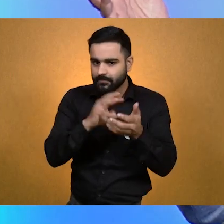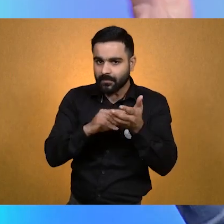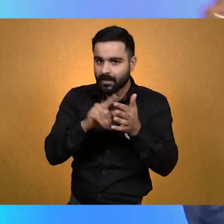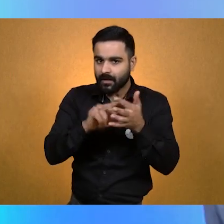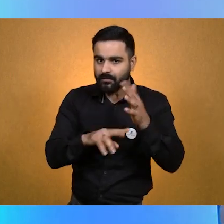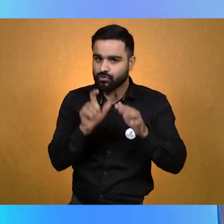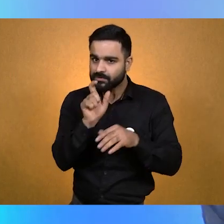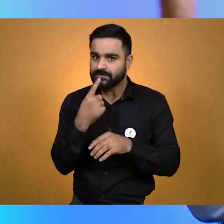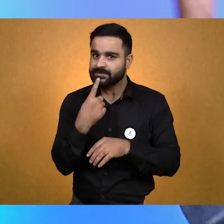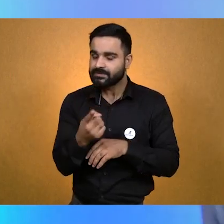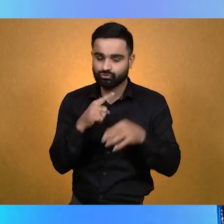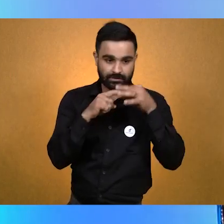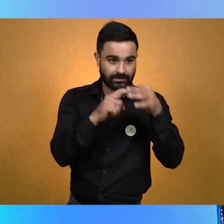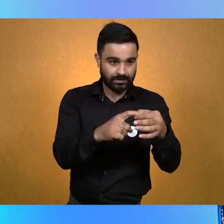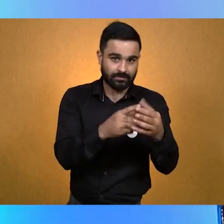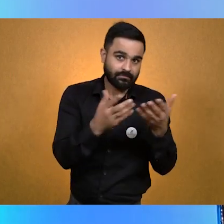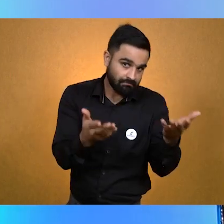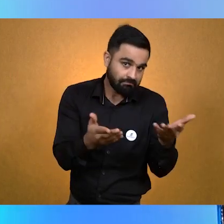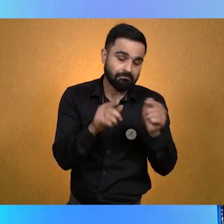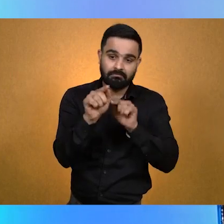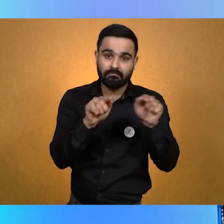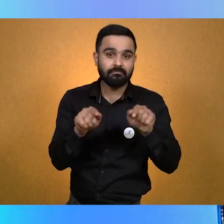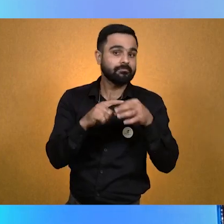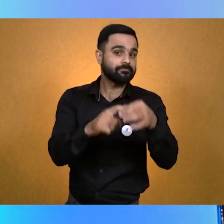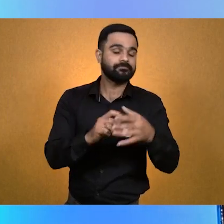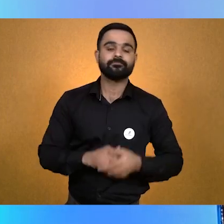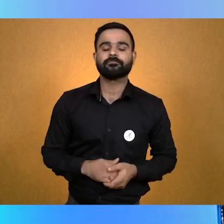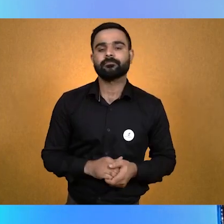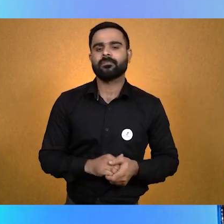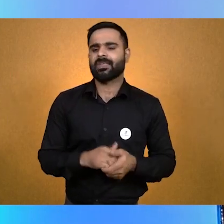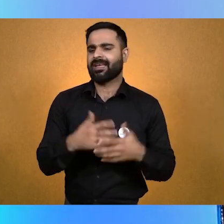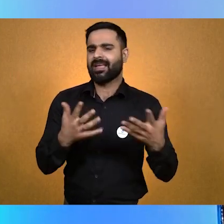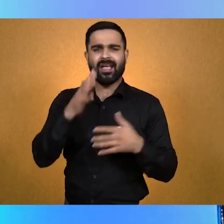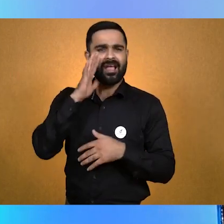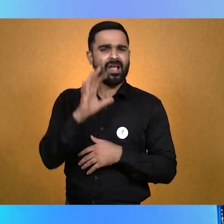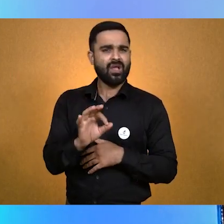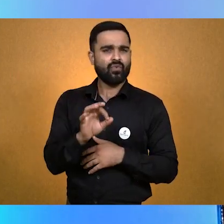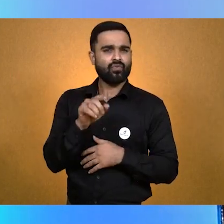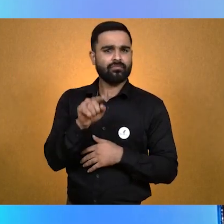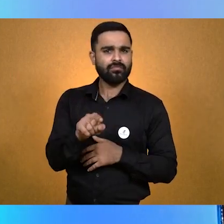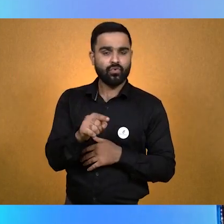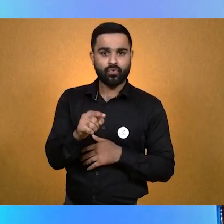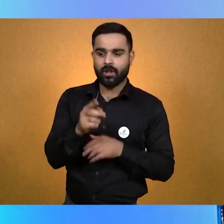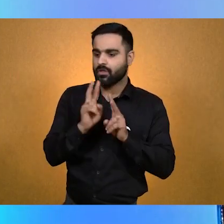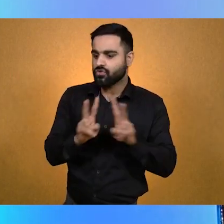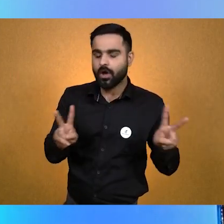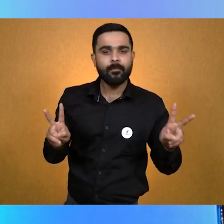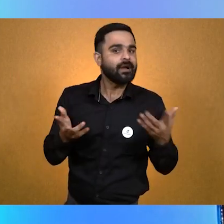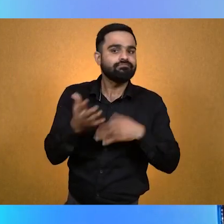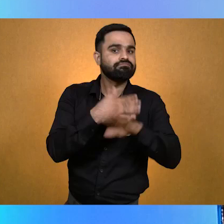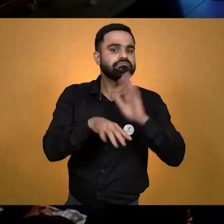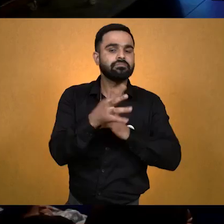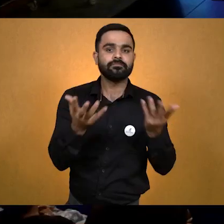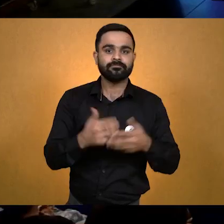make, and my question to you, in fact, is this. How important is it to normalize